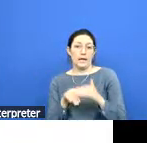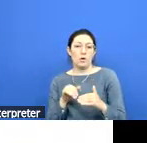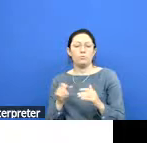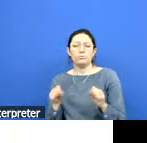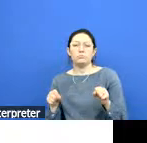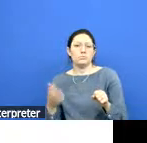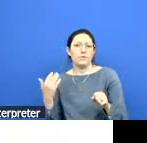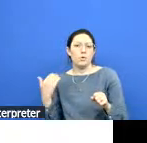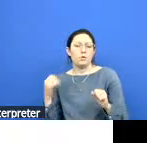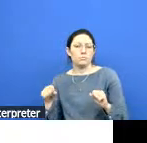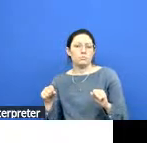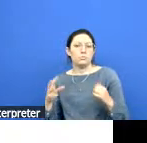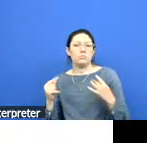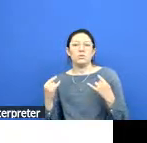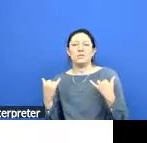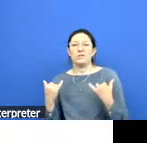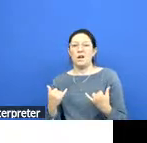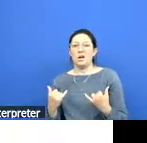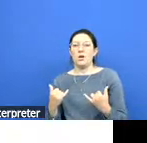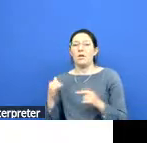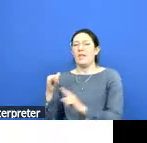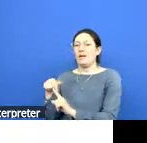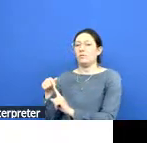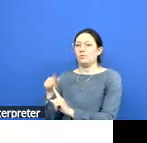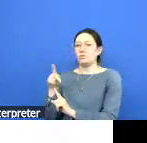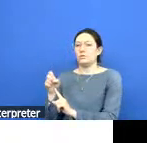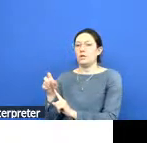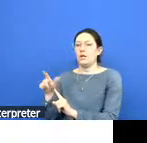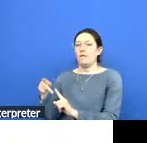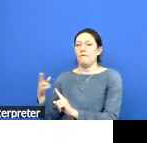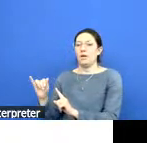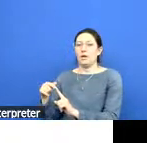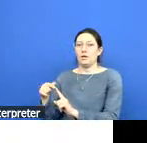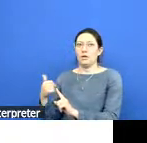it was. But that was for Delphi, which had